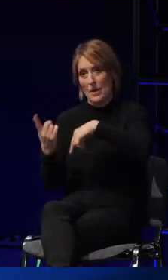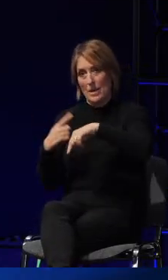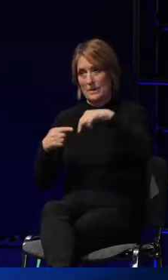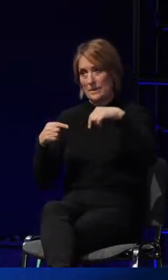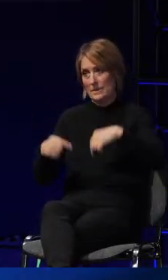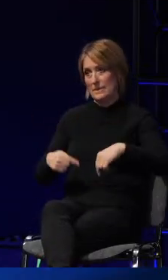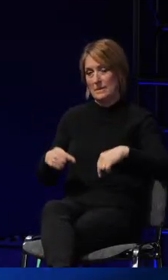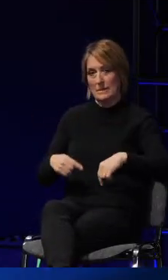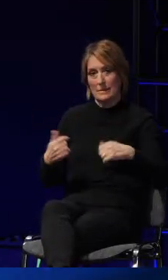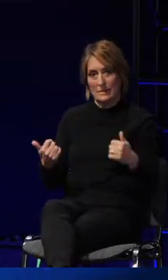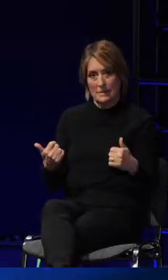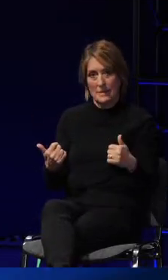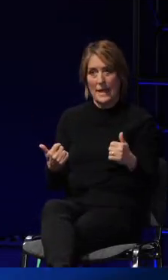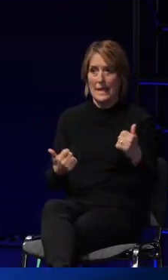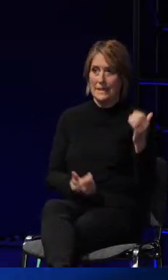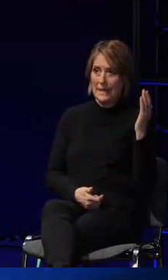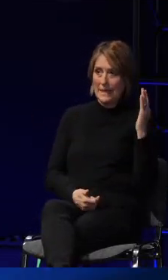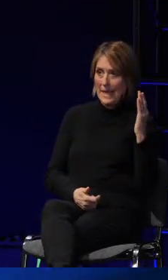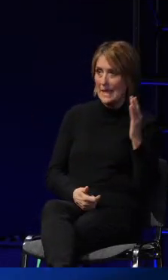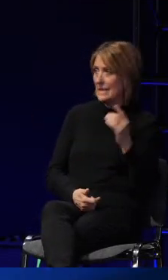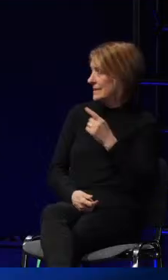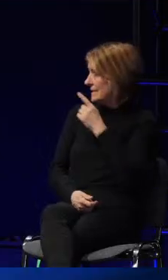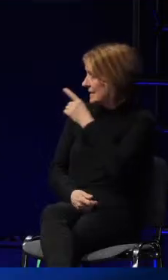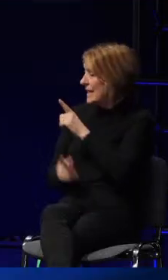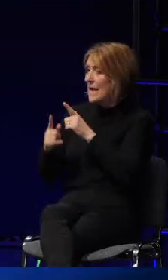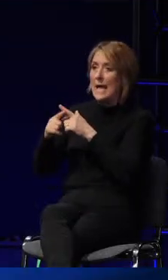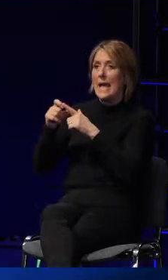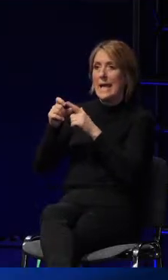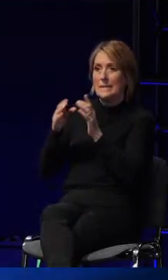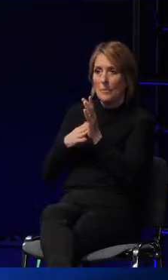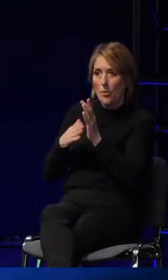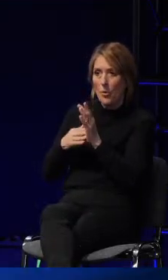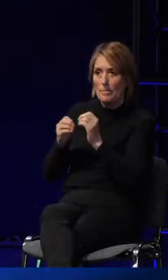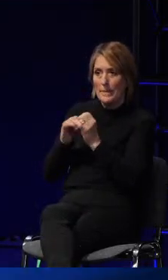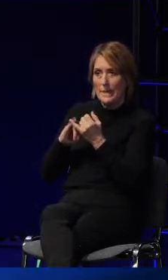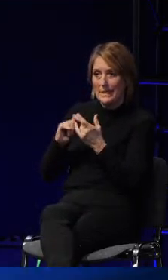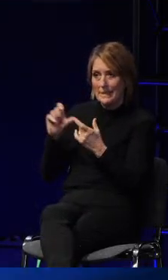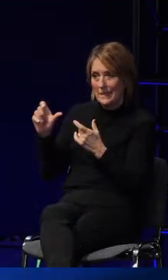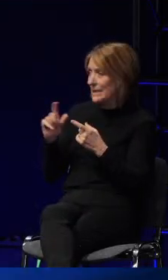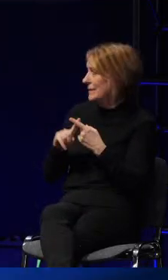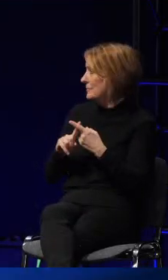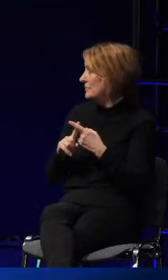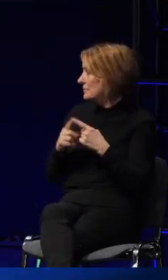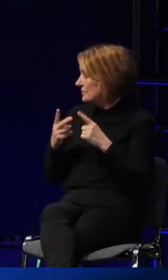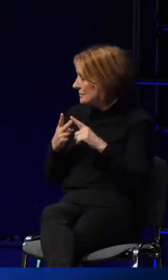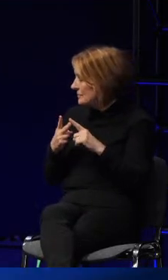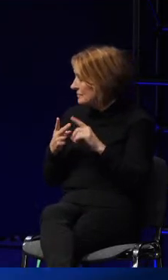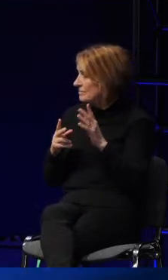And our guests here, we have Ed Moore, BSC. Let's give it up for Ed, everybody.